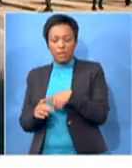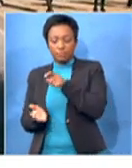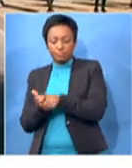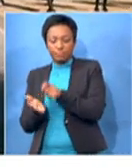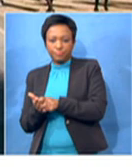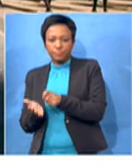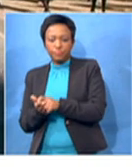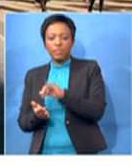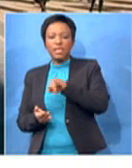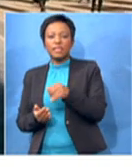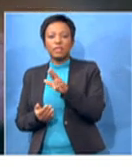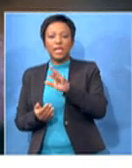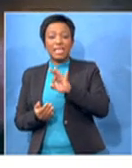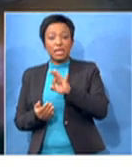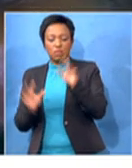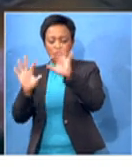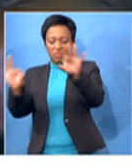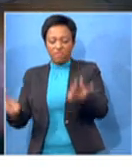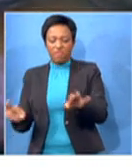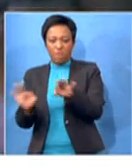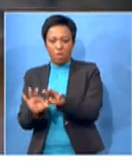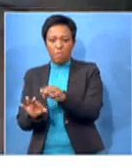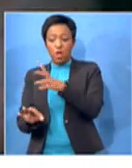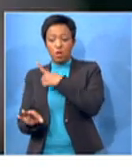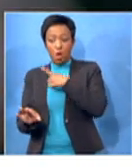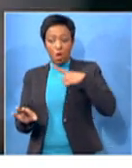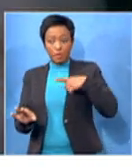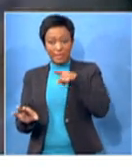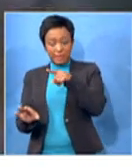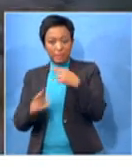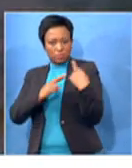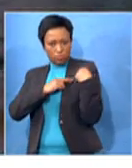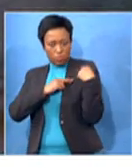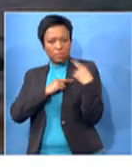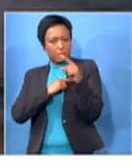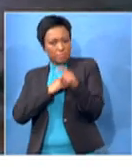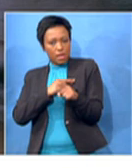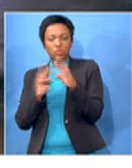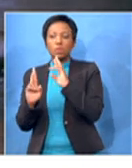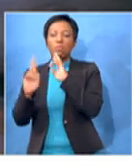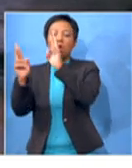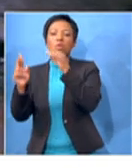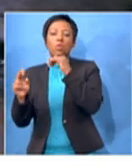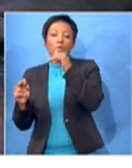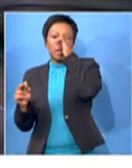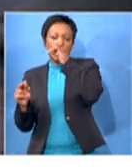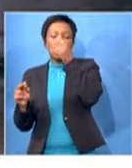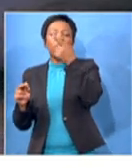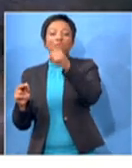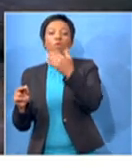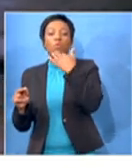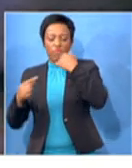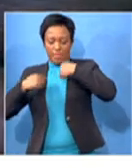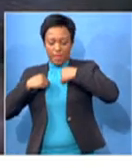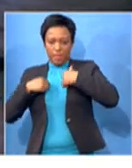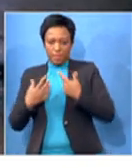form, state, they have an obligation to report the crime on my behalf, right? So we all have a duty